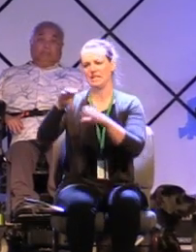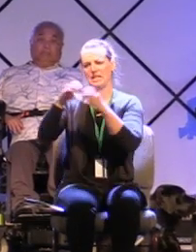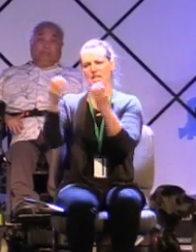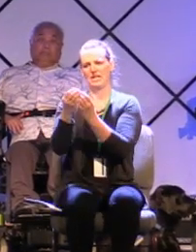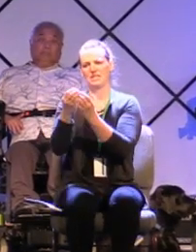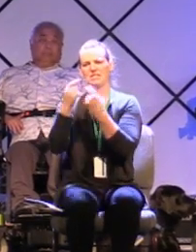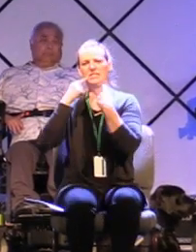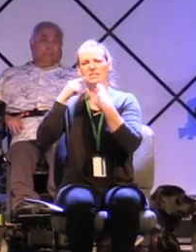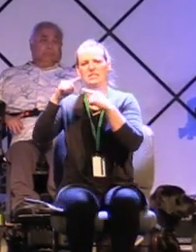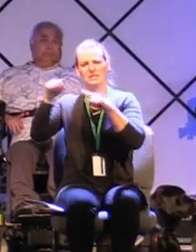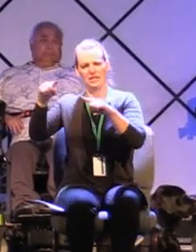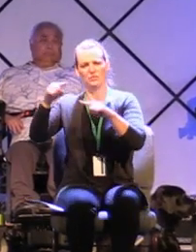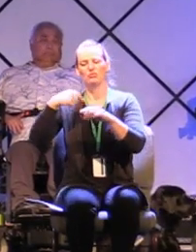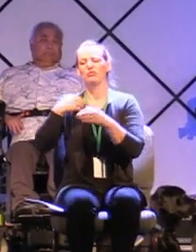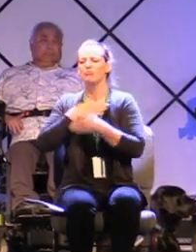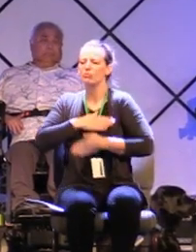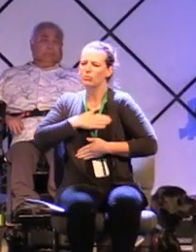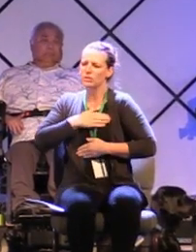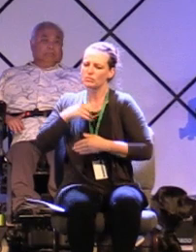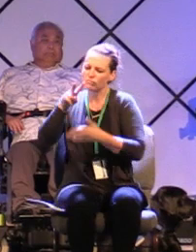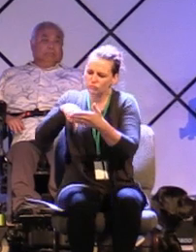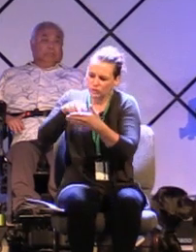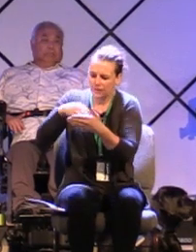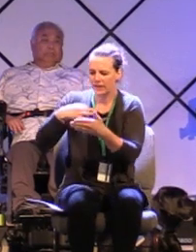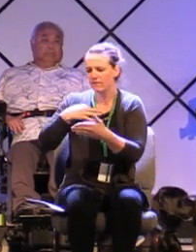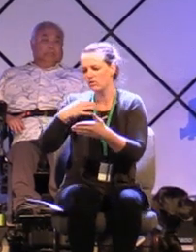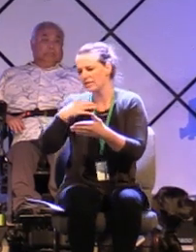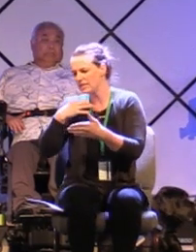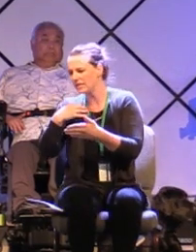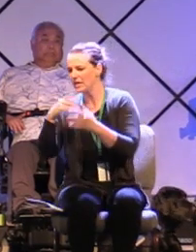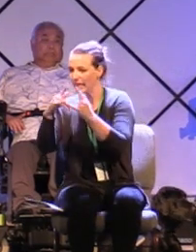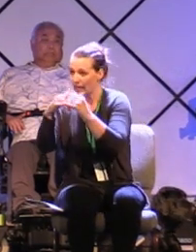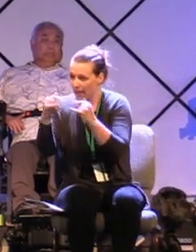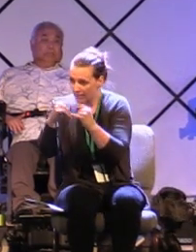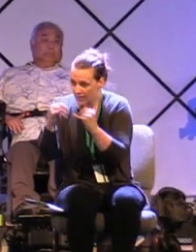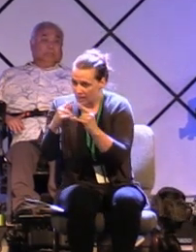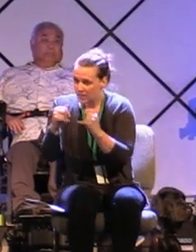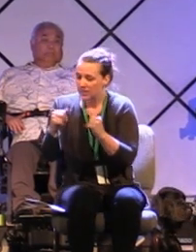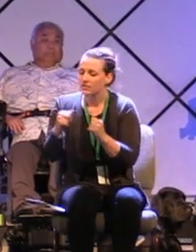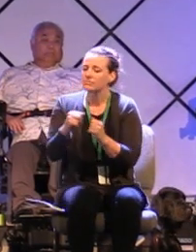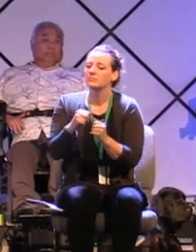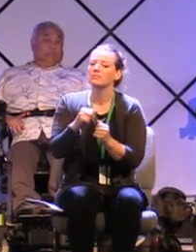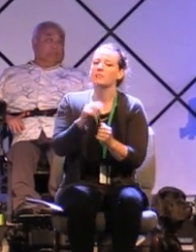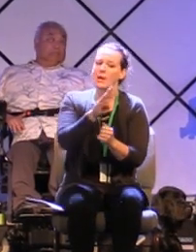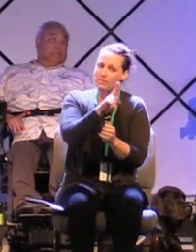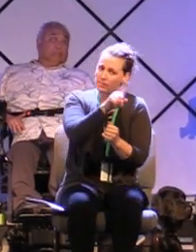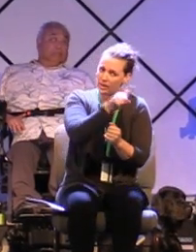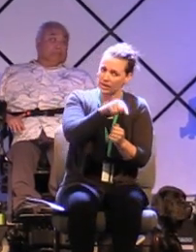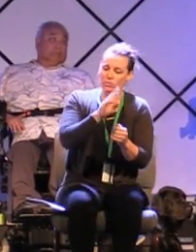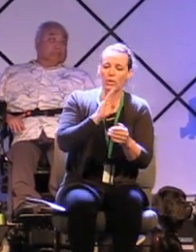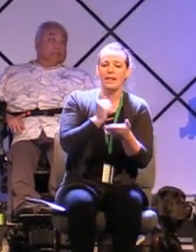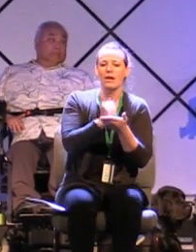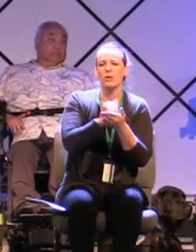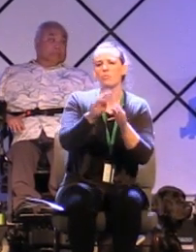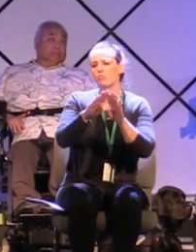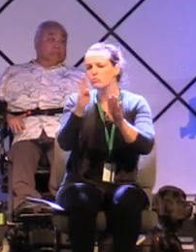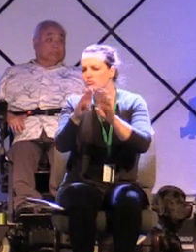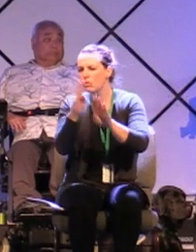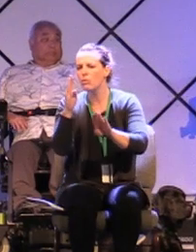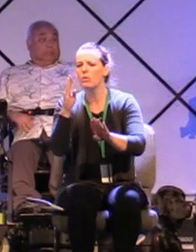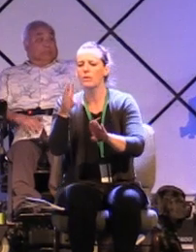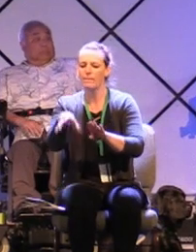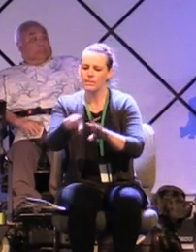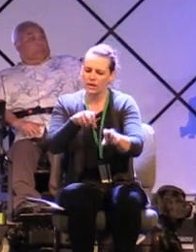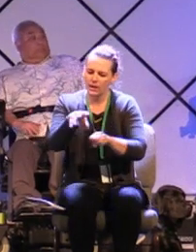told us she enjoys reading, volunteering, and camping with her partner Ken in her spare time. Buzz will help Nancy open doors and pick up dropped items,